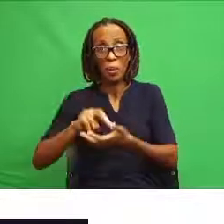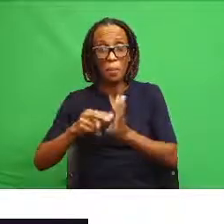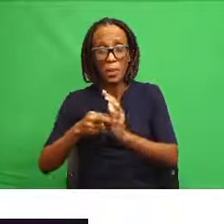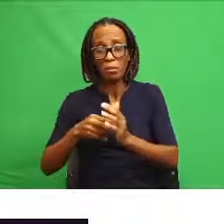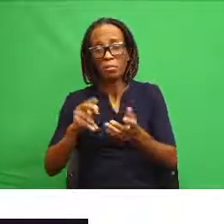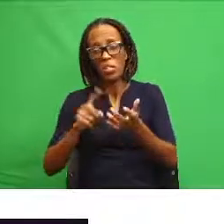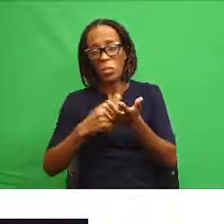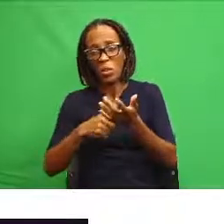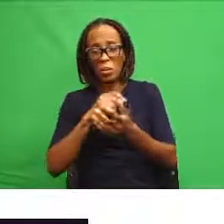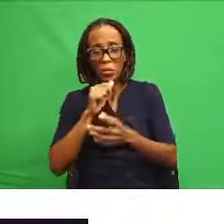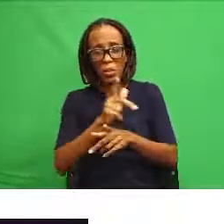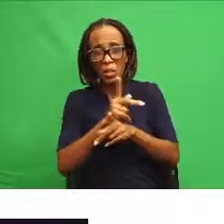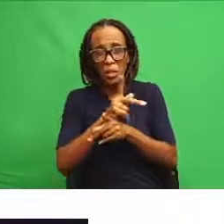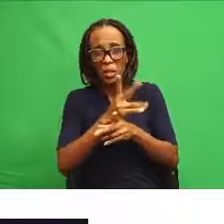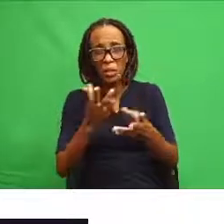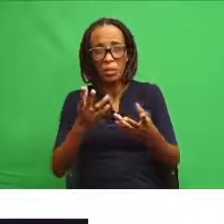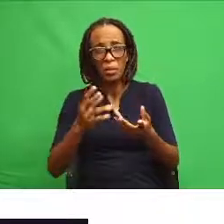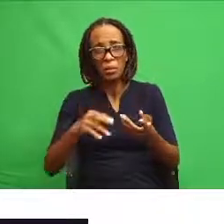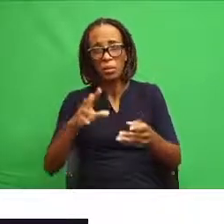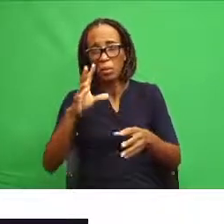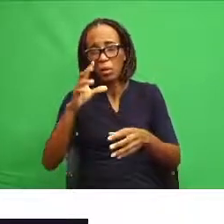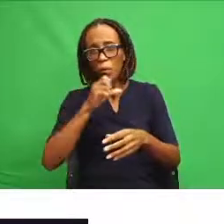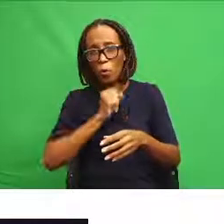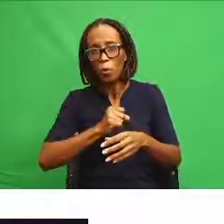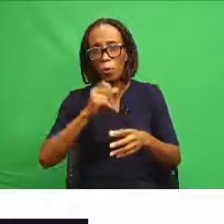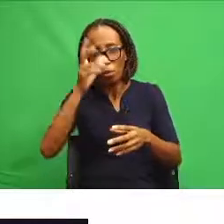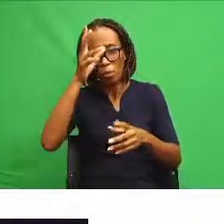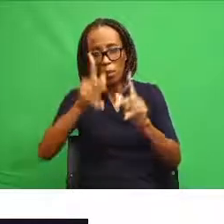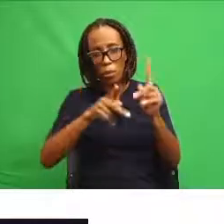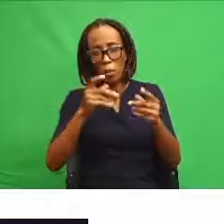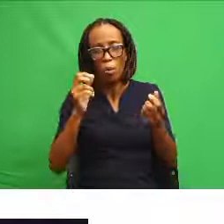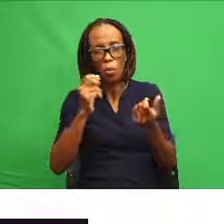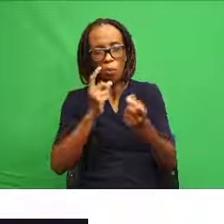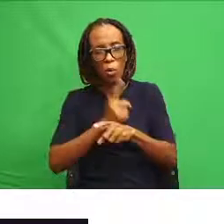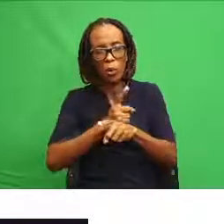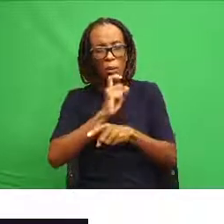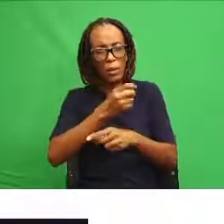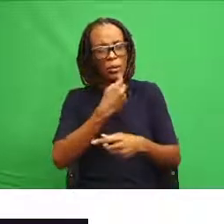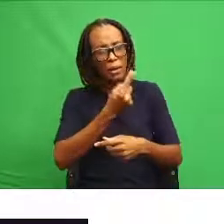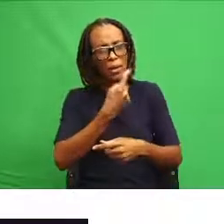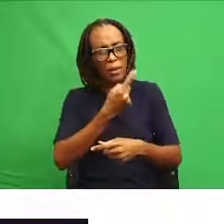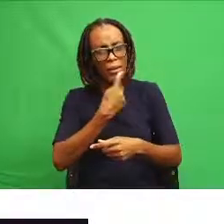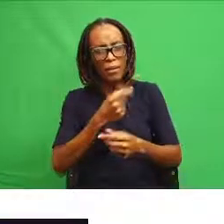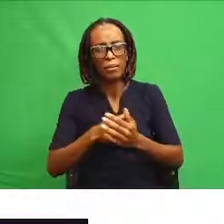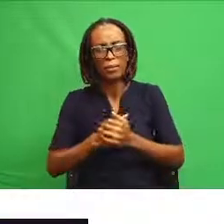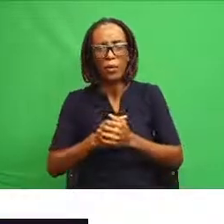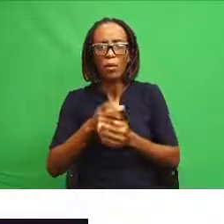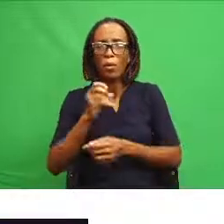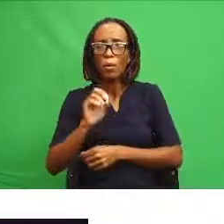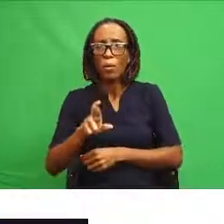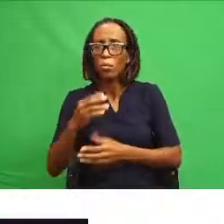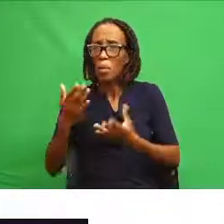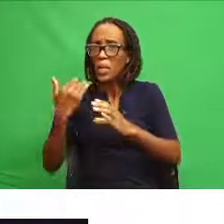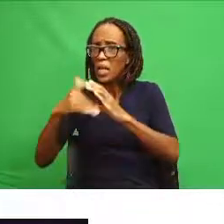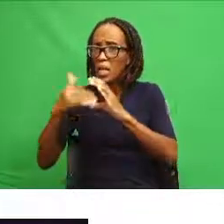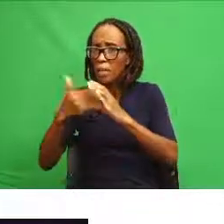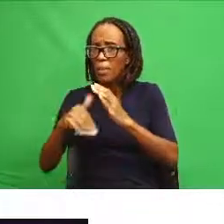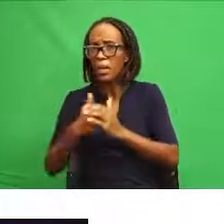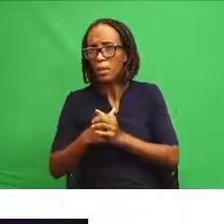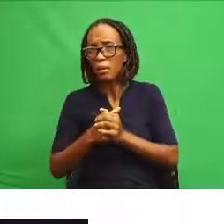neglect. Anonymous reports can be made to the Division of Agents hotline as well as via email